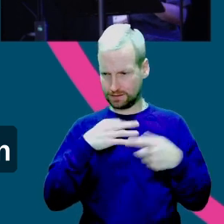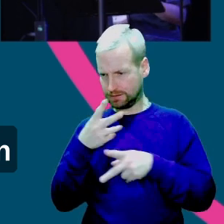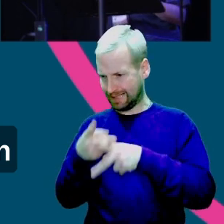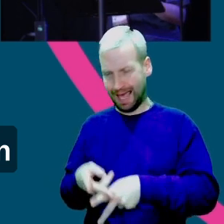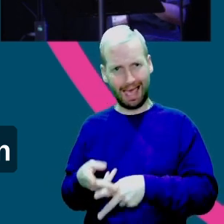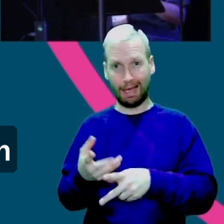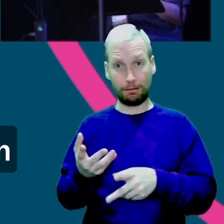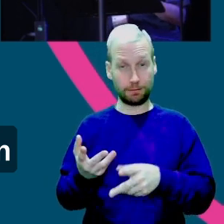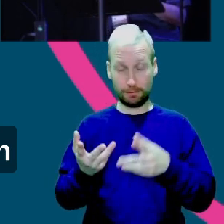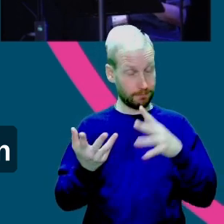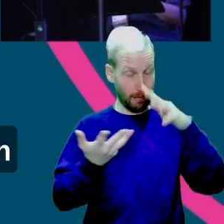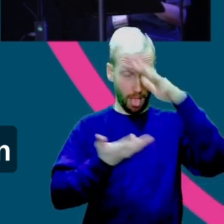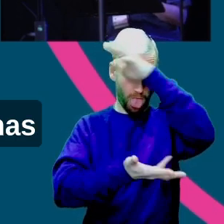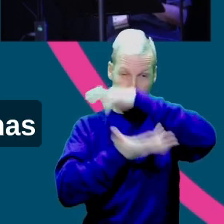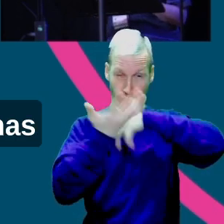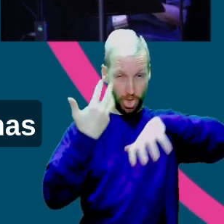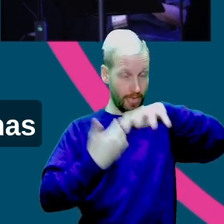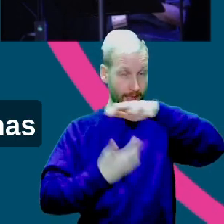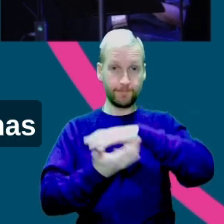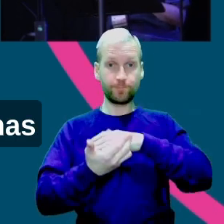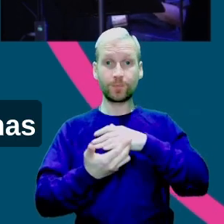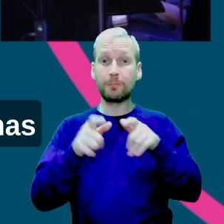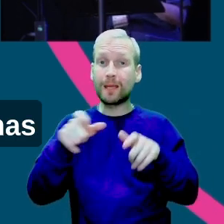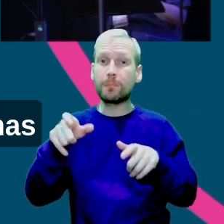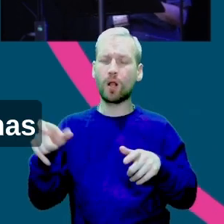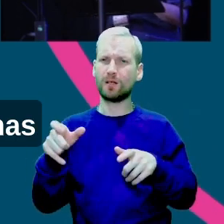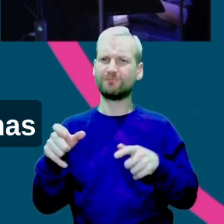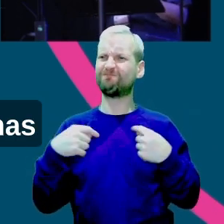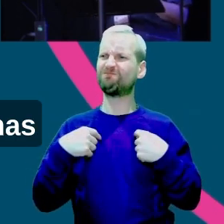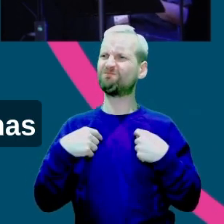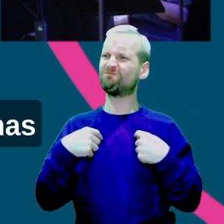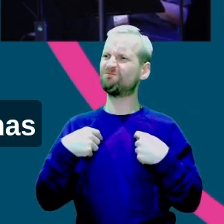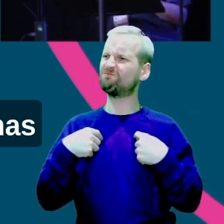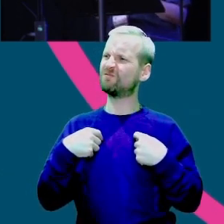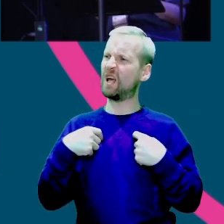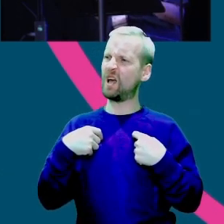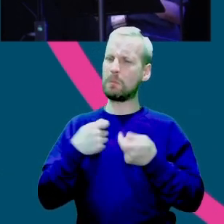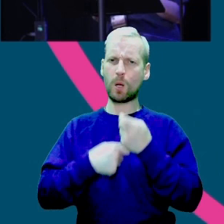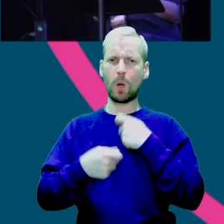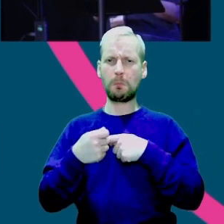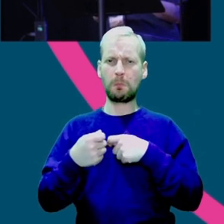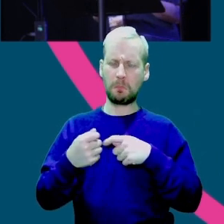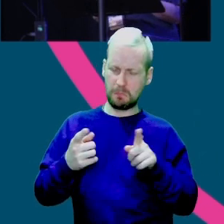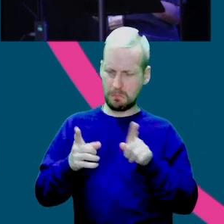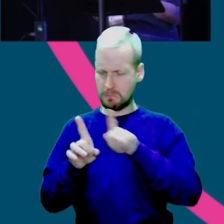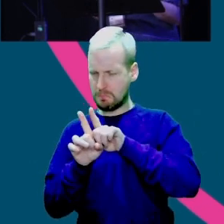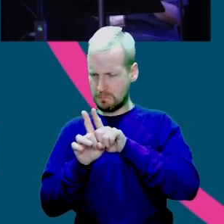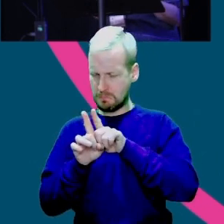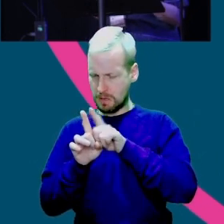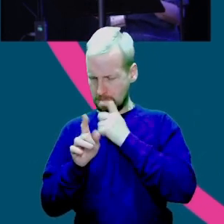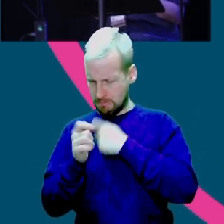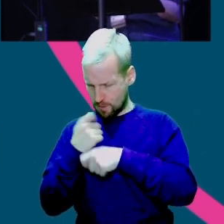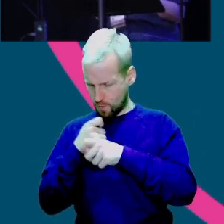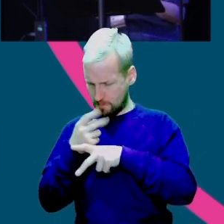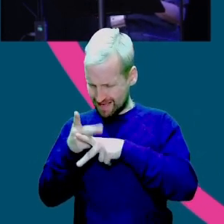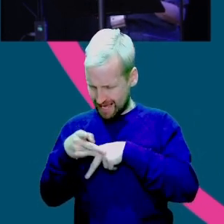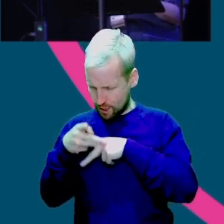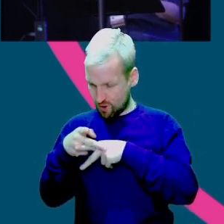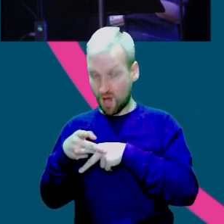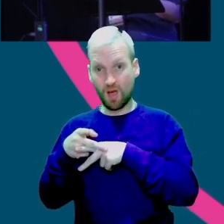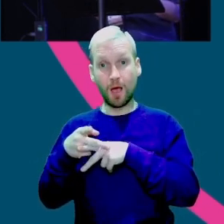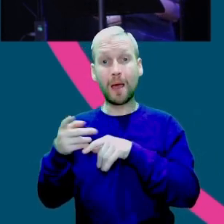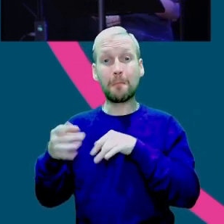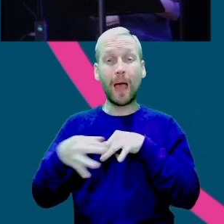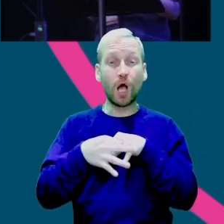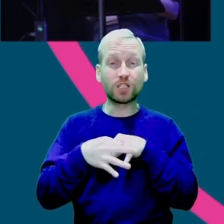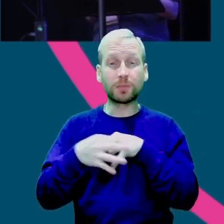also a majority of people in this position who don't even recognise that their relationship has evolved into one of a carer, rather than husband, wife,